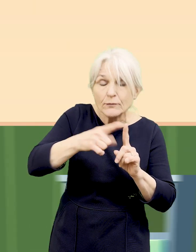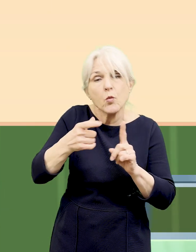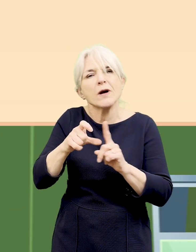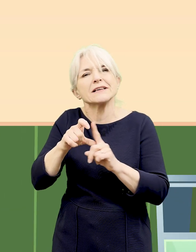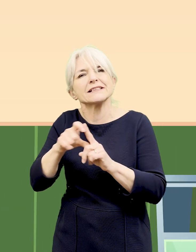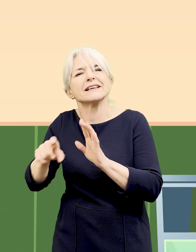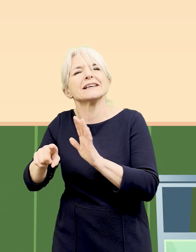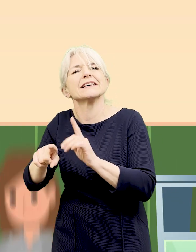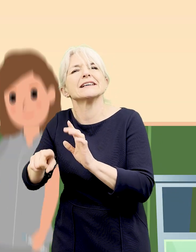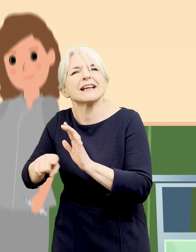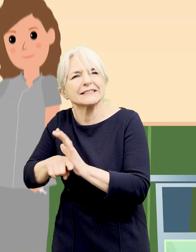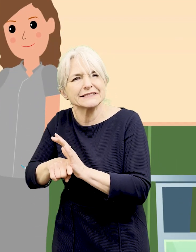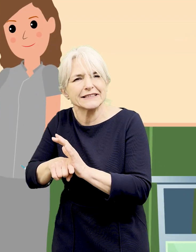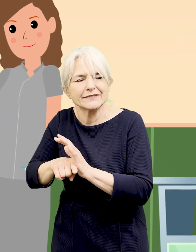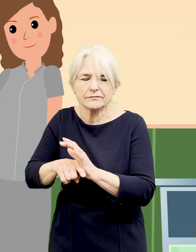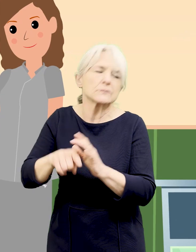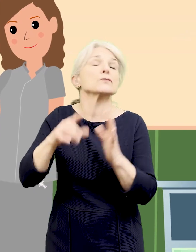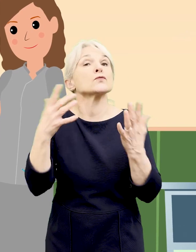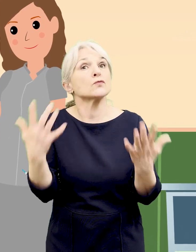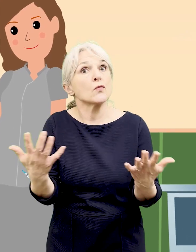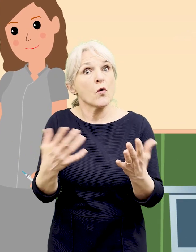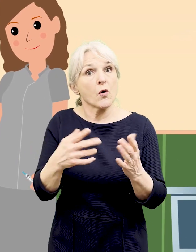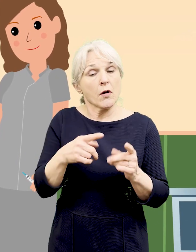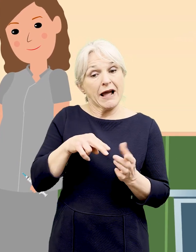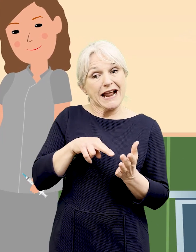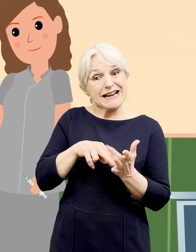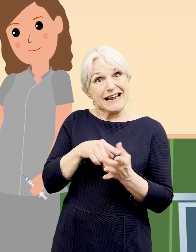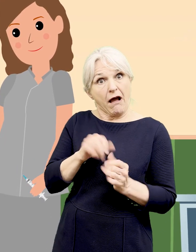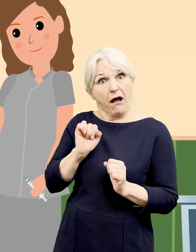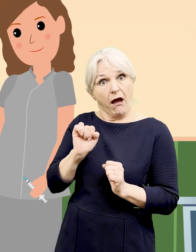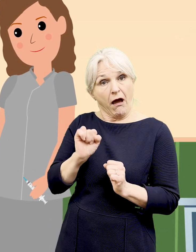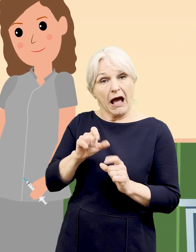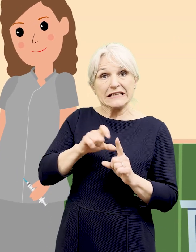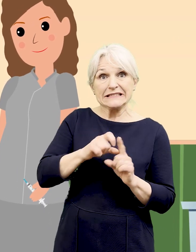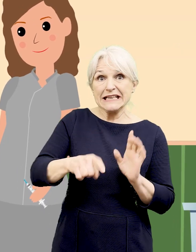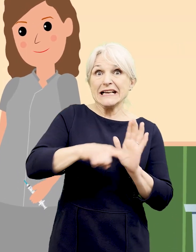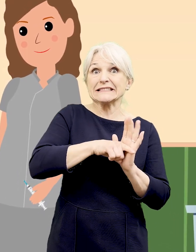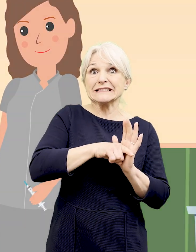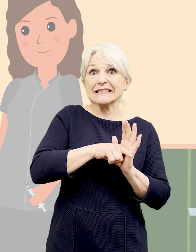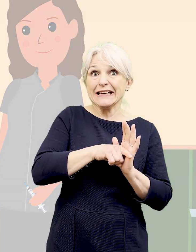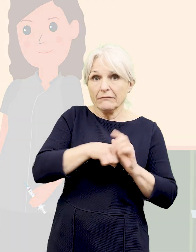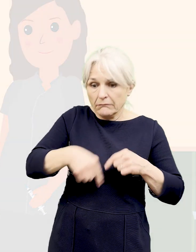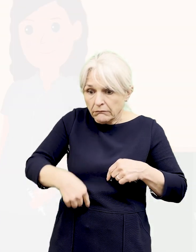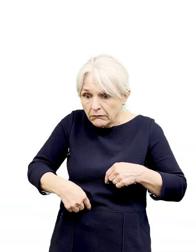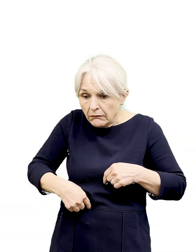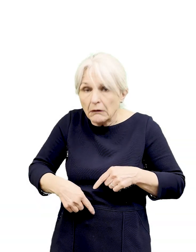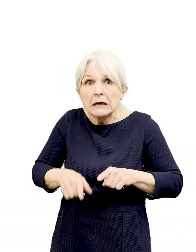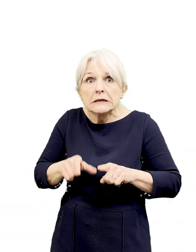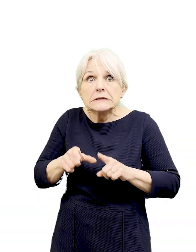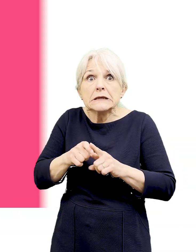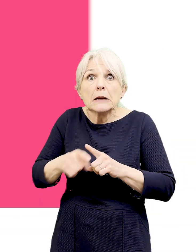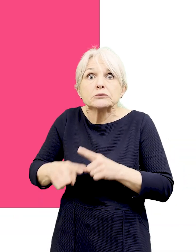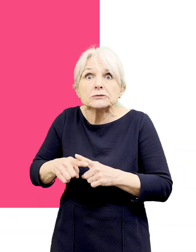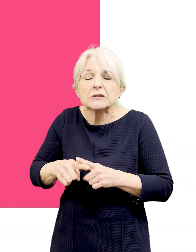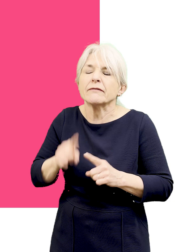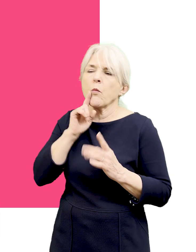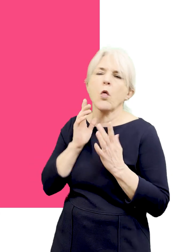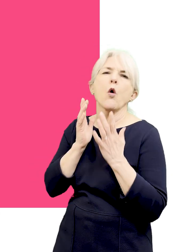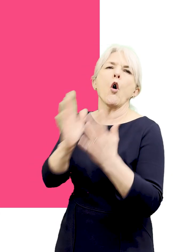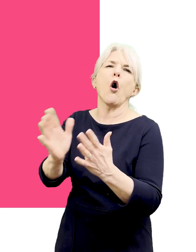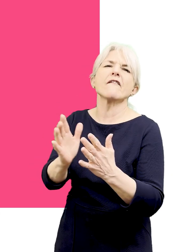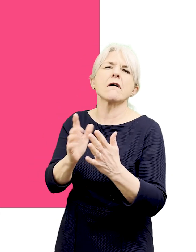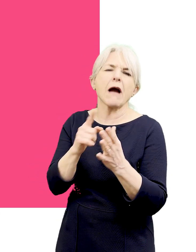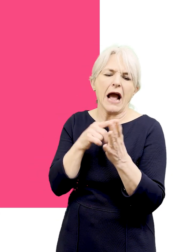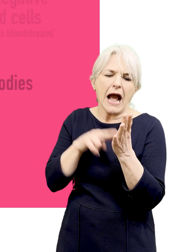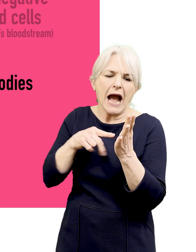If Nia's blood test shows her baby is D positive, Nia will be recommended anti-D injections during her pregnancy to prevent